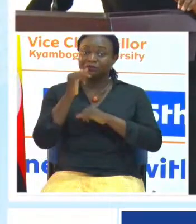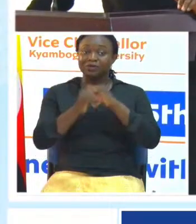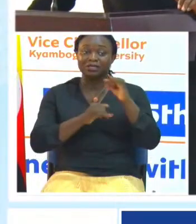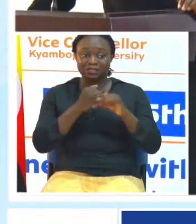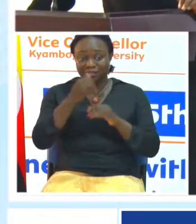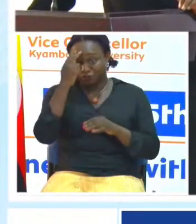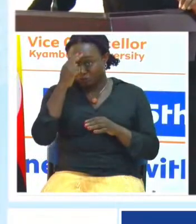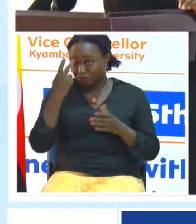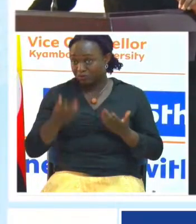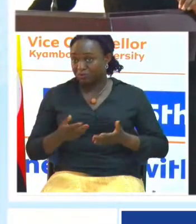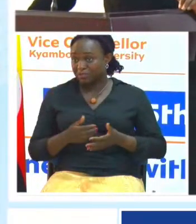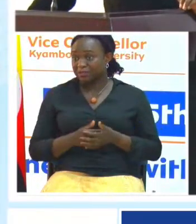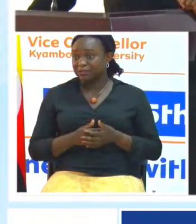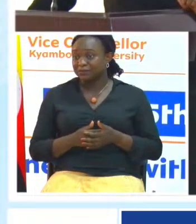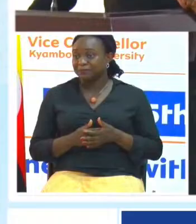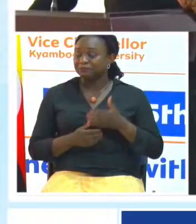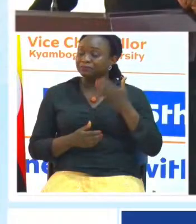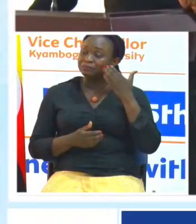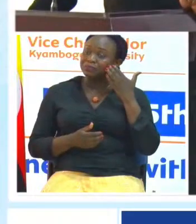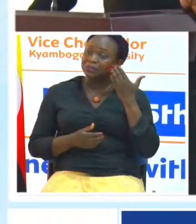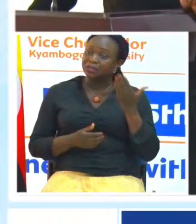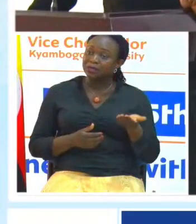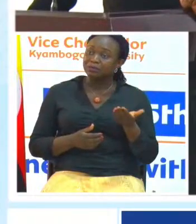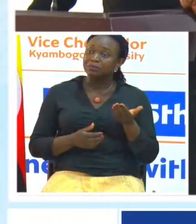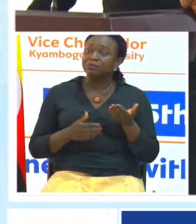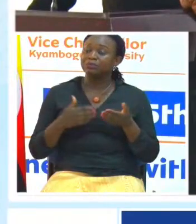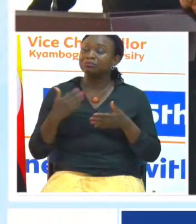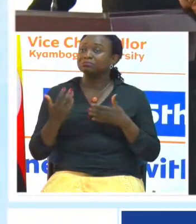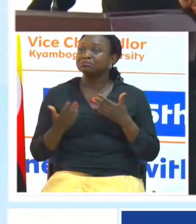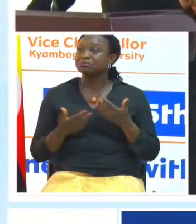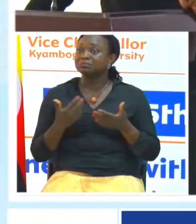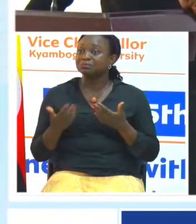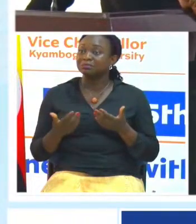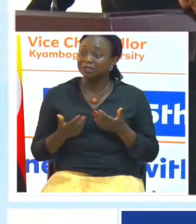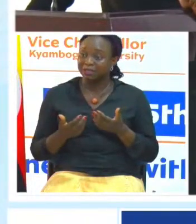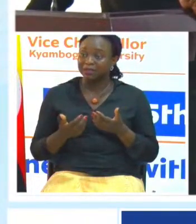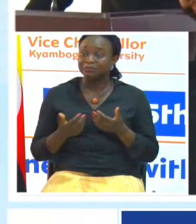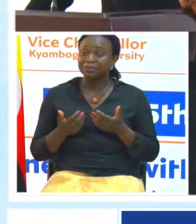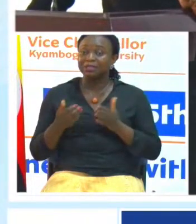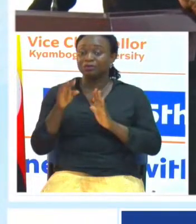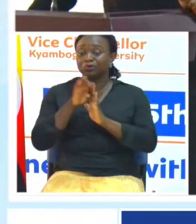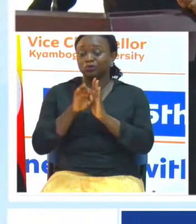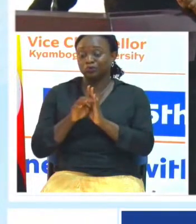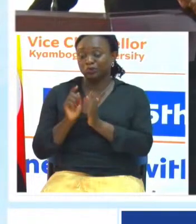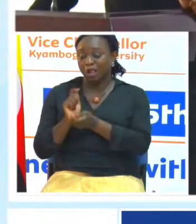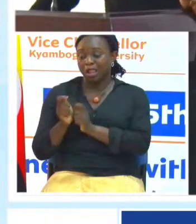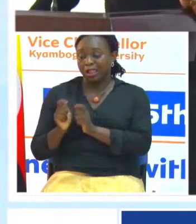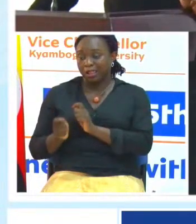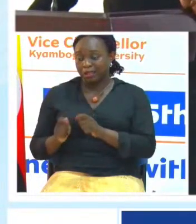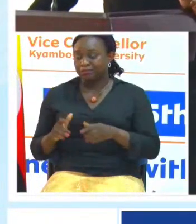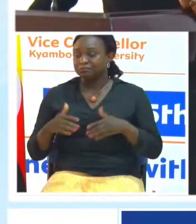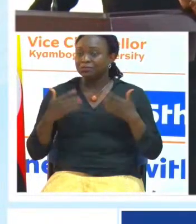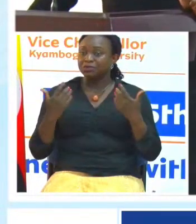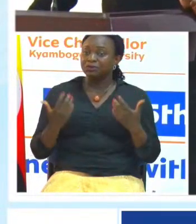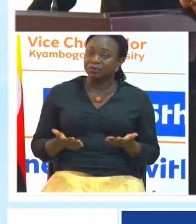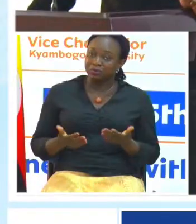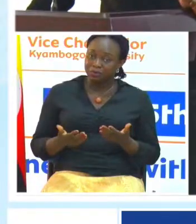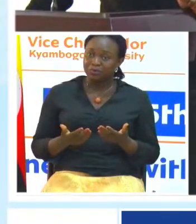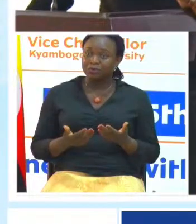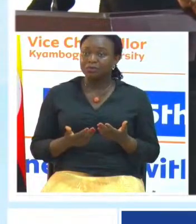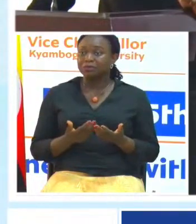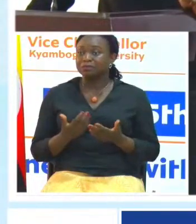know whether by it's going to be by constitutional amendment or maybe cooperating